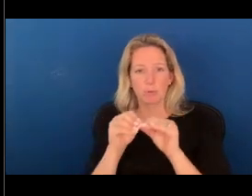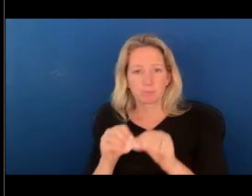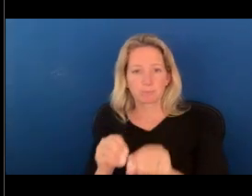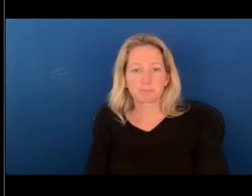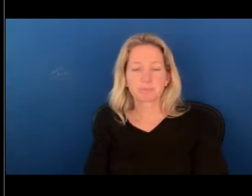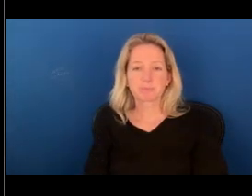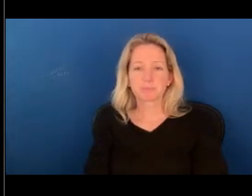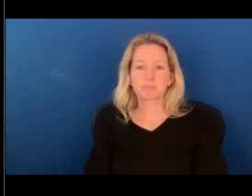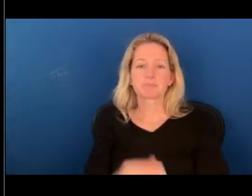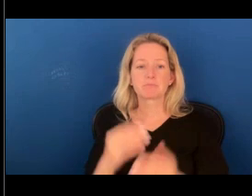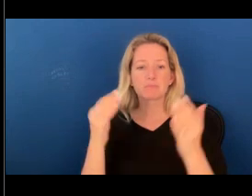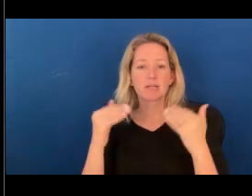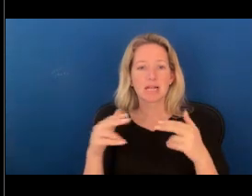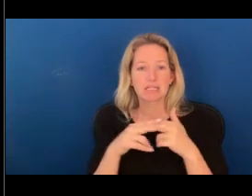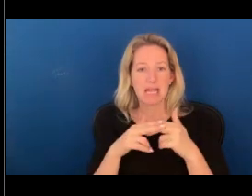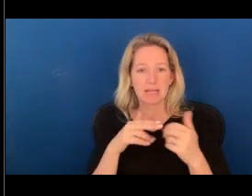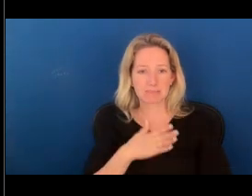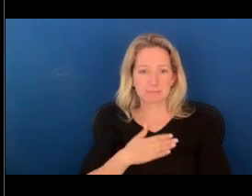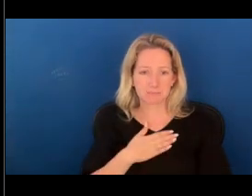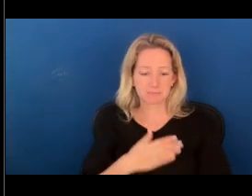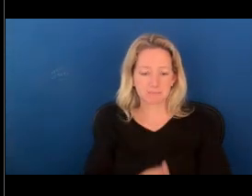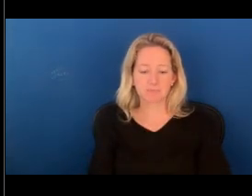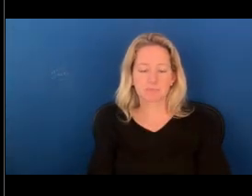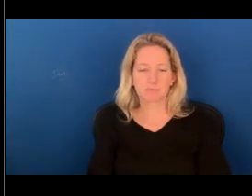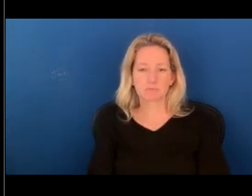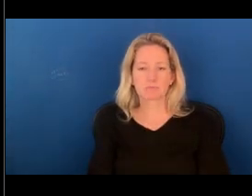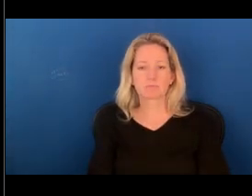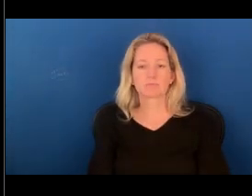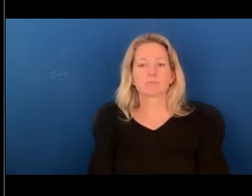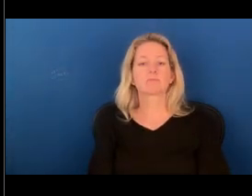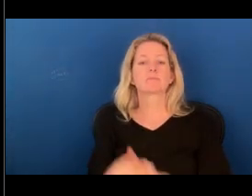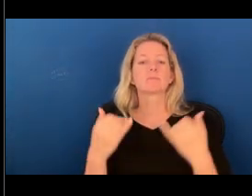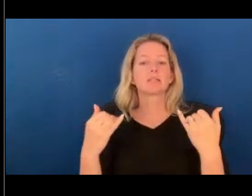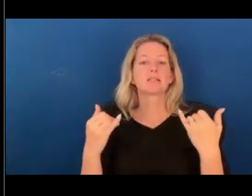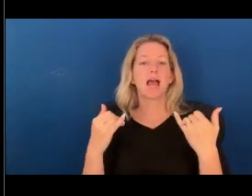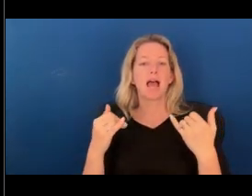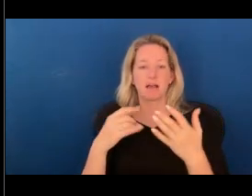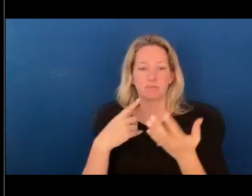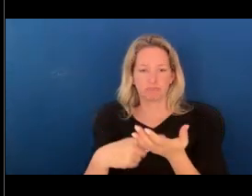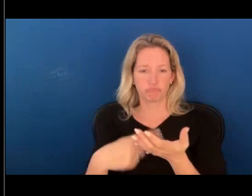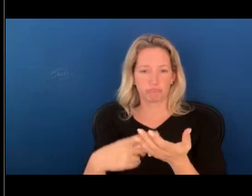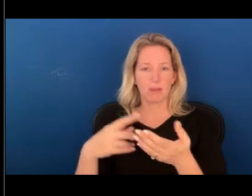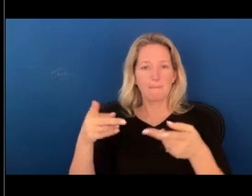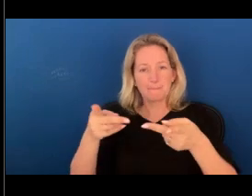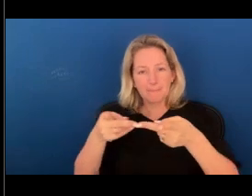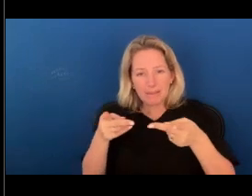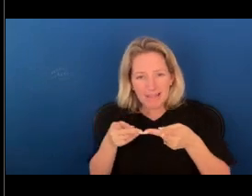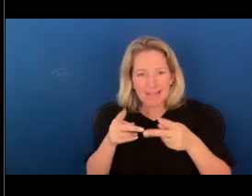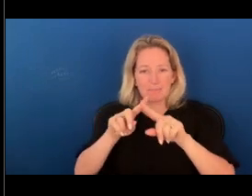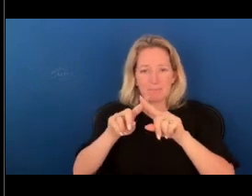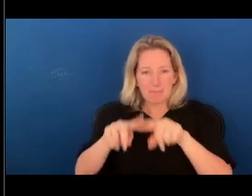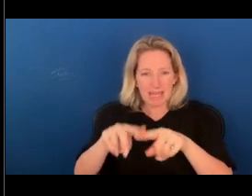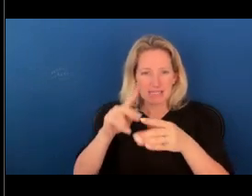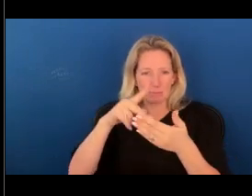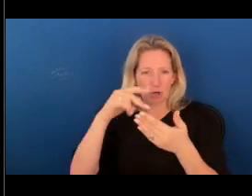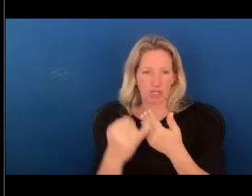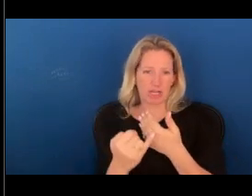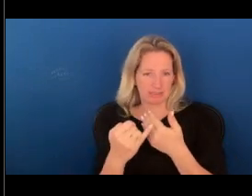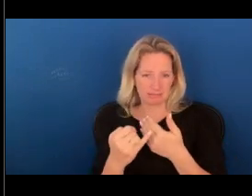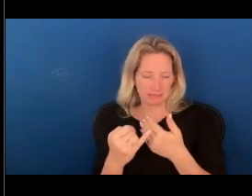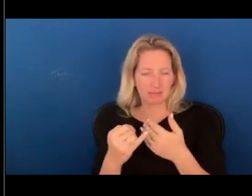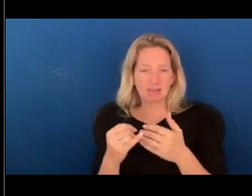Next slide, please. All right, so now I'm going to talk a little bit about our place-based projects, giving you some overall numbers as well as a few examples of such